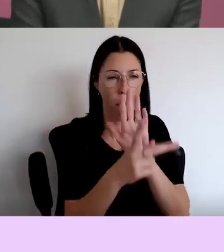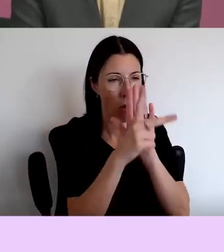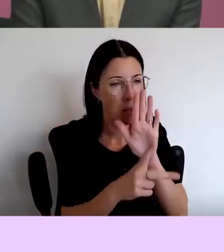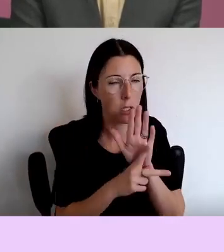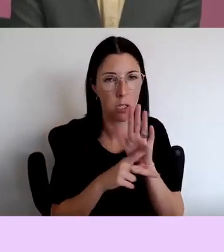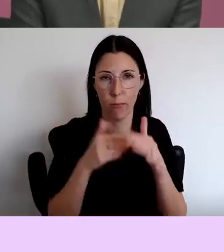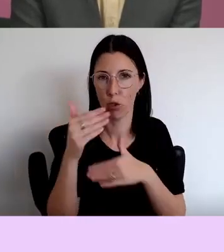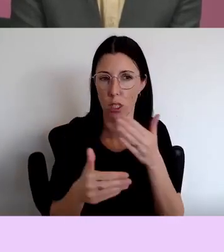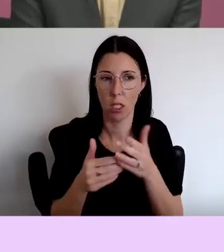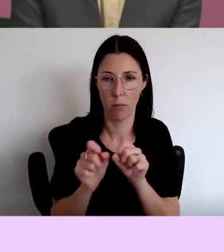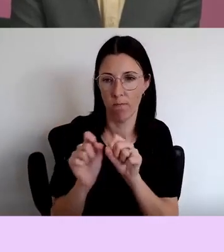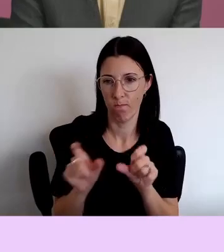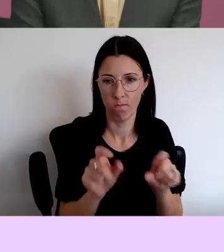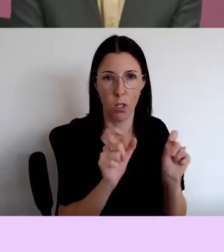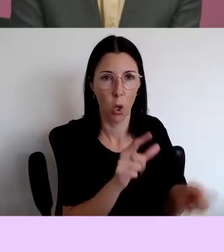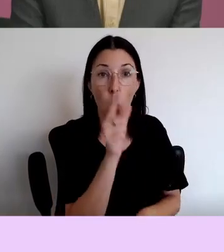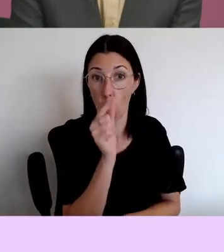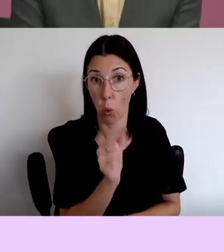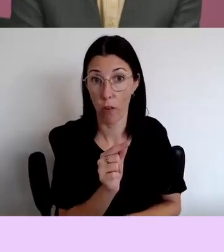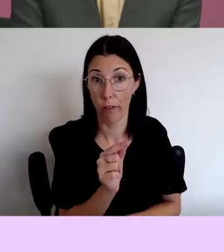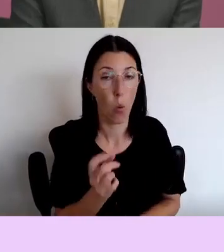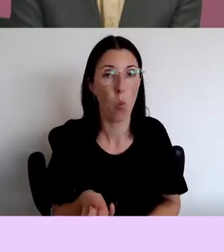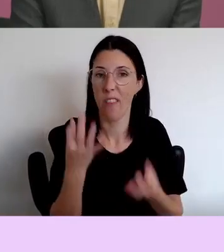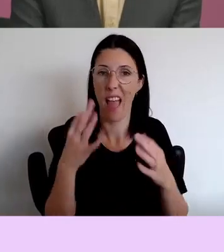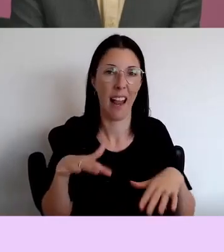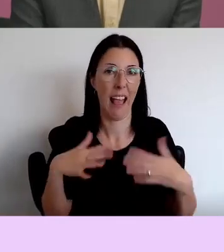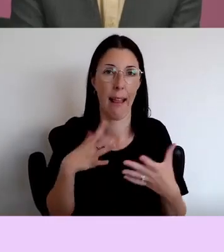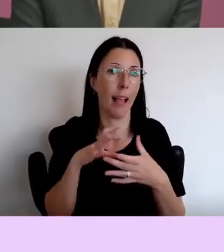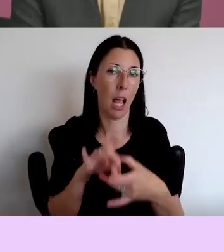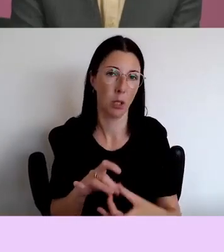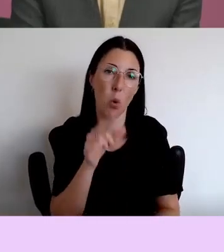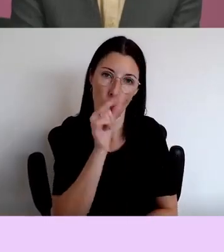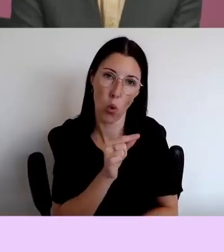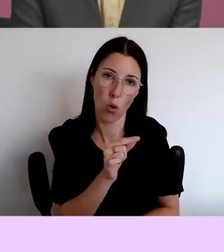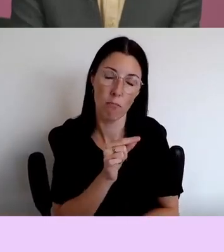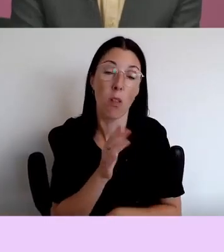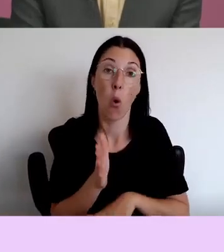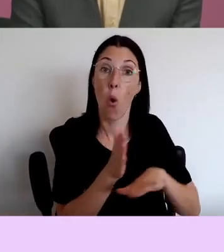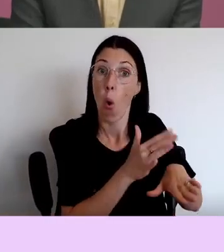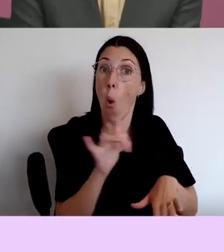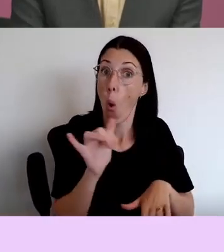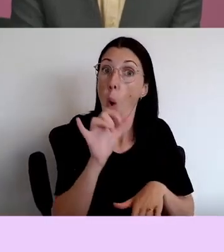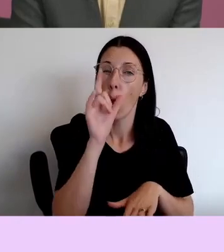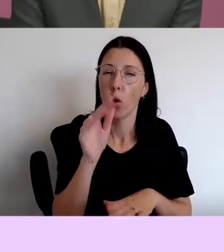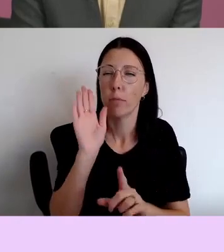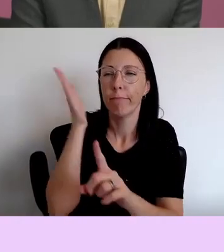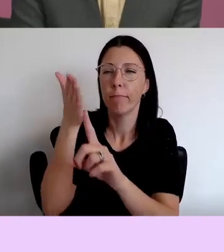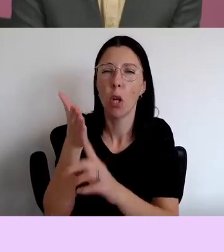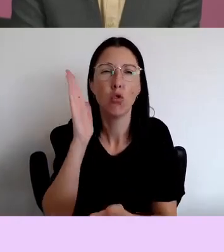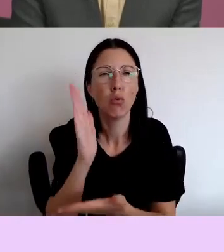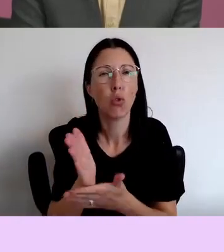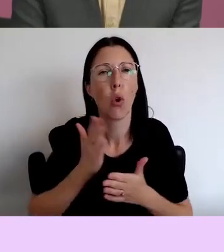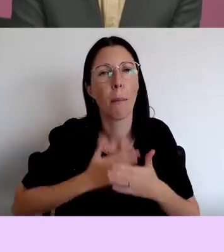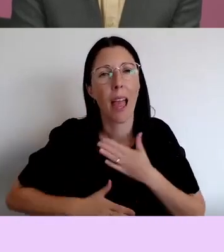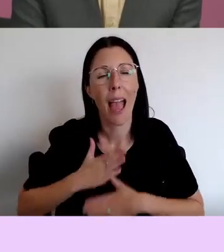procedures, without much focus on engagement. Or we could strive for real behavioural change by enhancing the retention